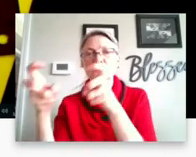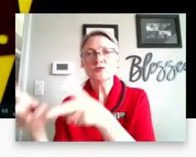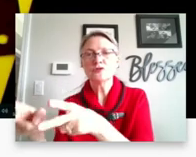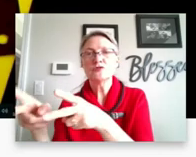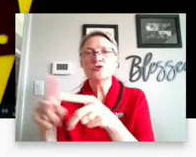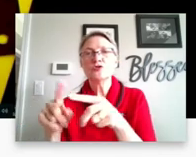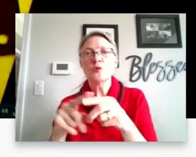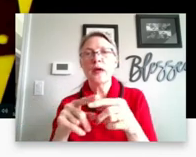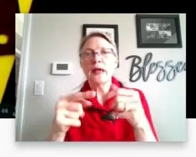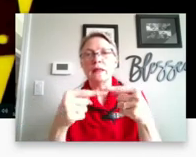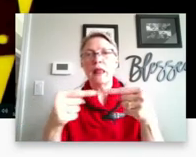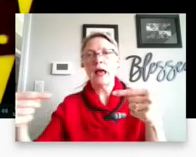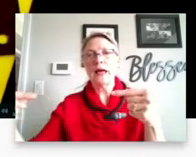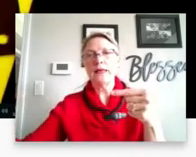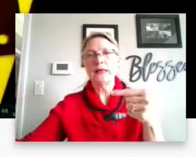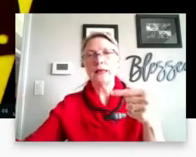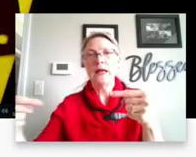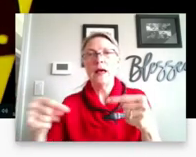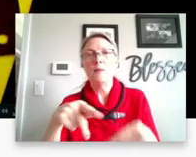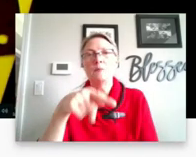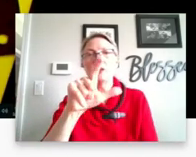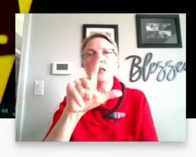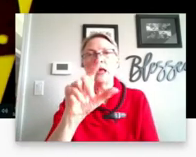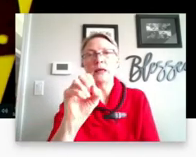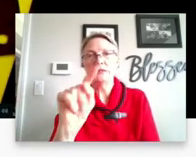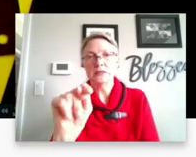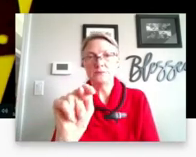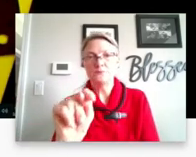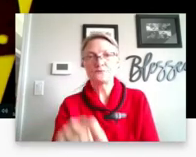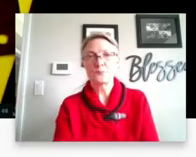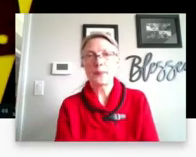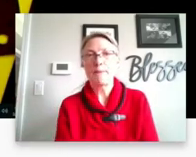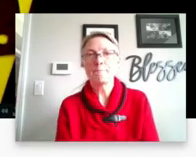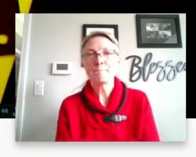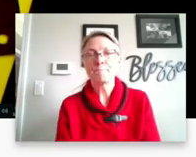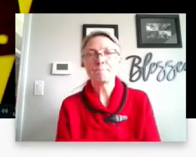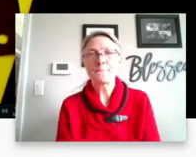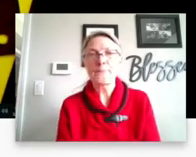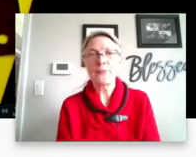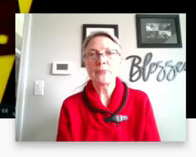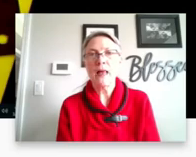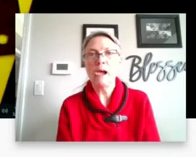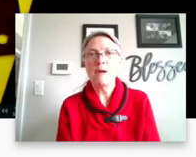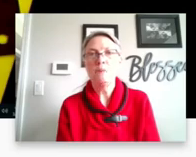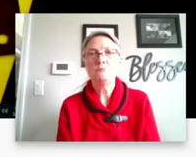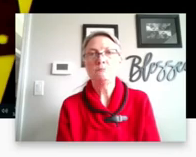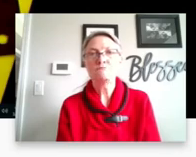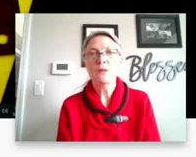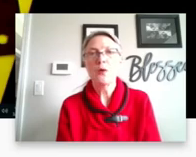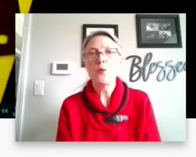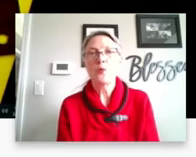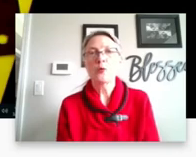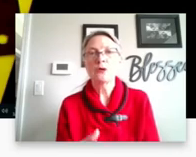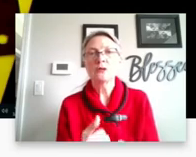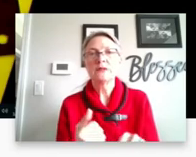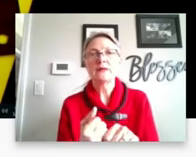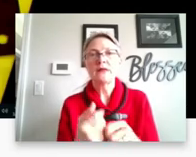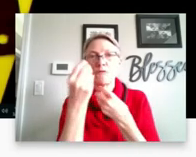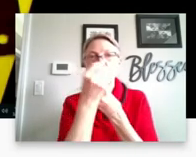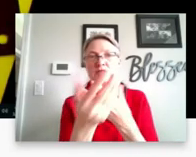a line plot, all right? So when we have a line plot, we're going to take the data that